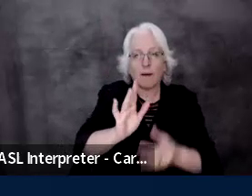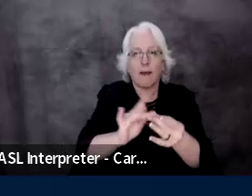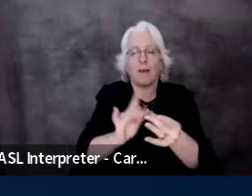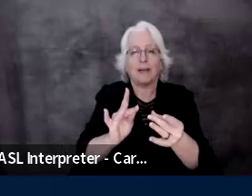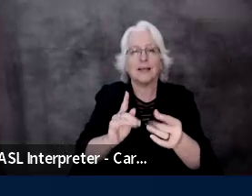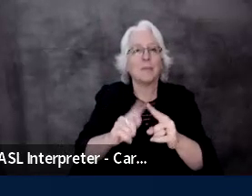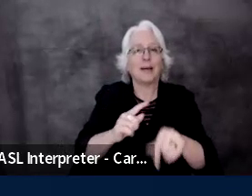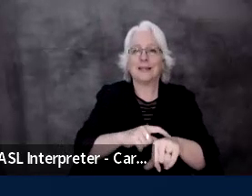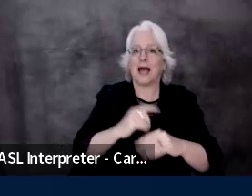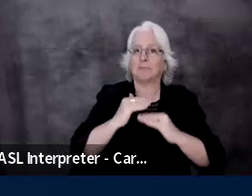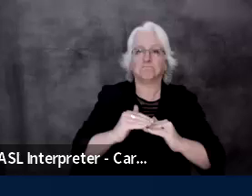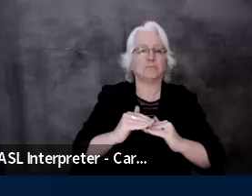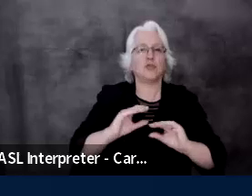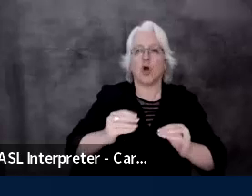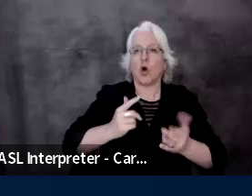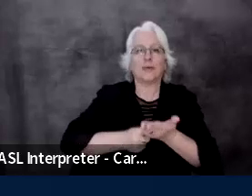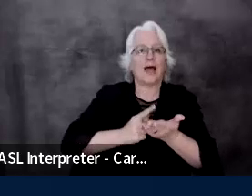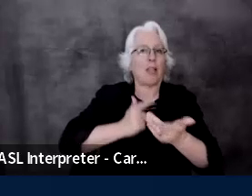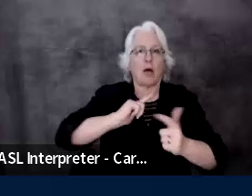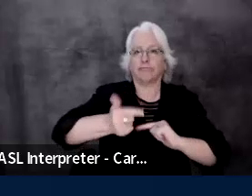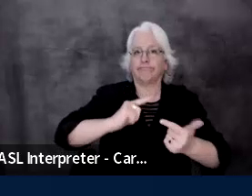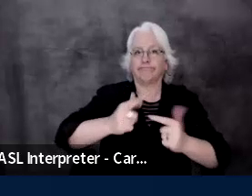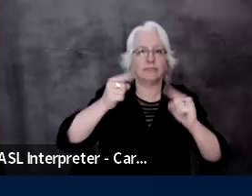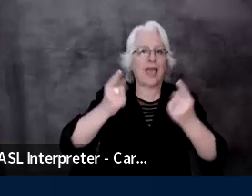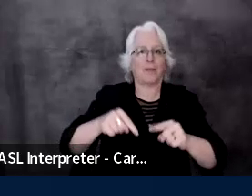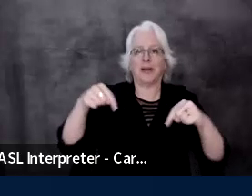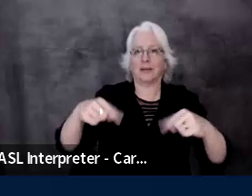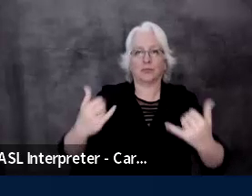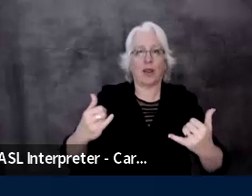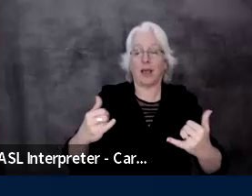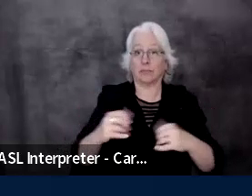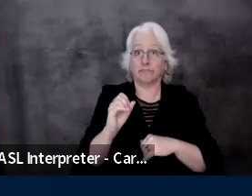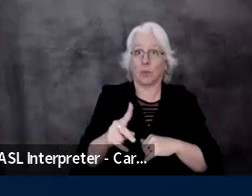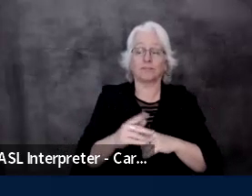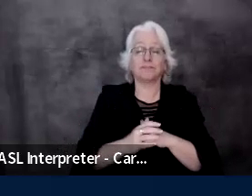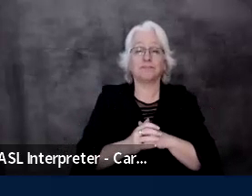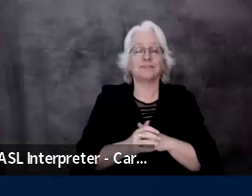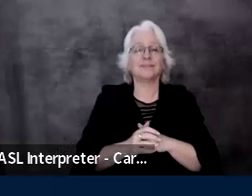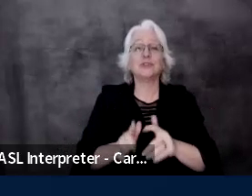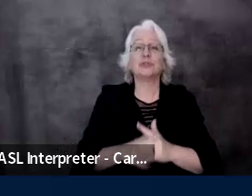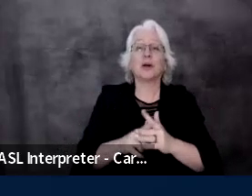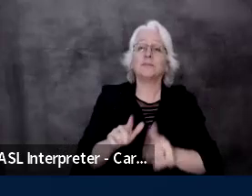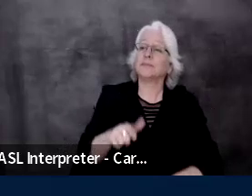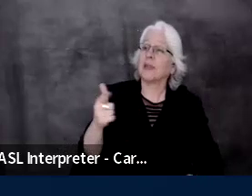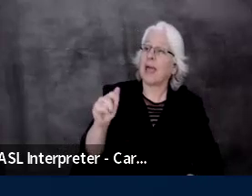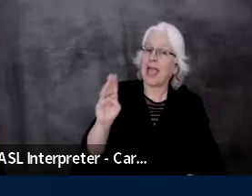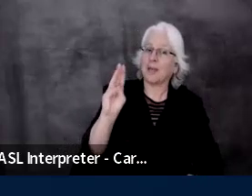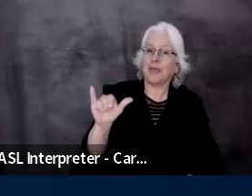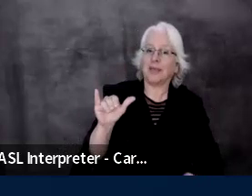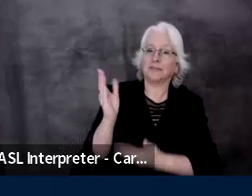for dialogue in this forum. So let's get started. Amy, will you please